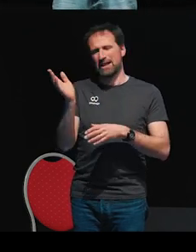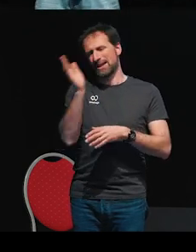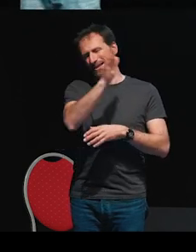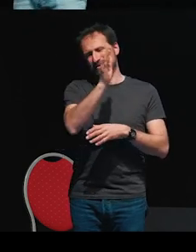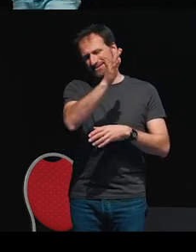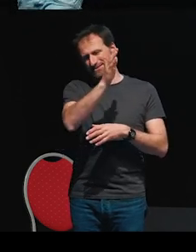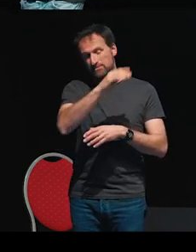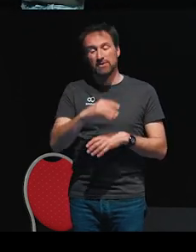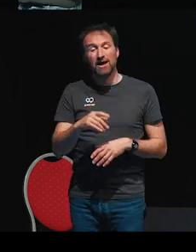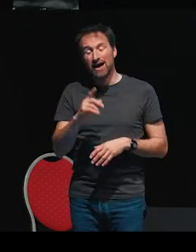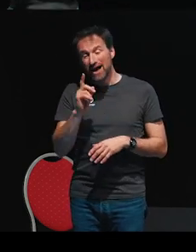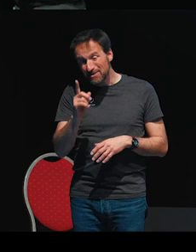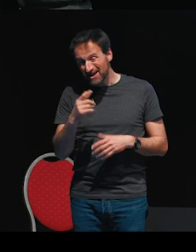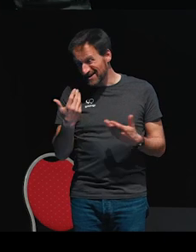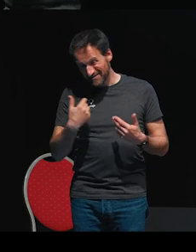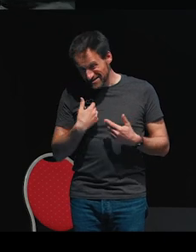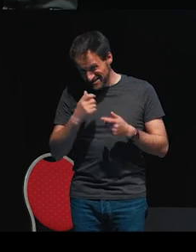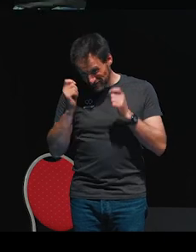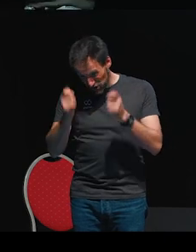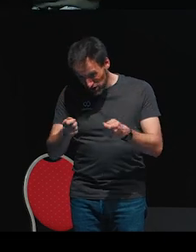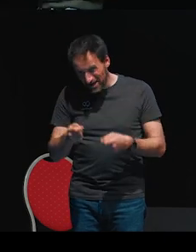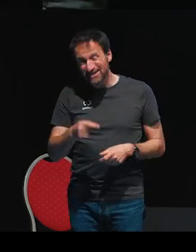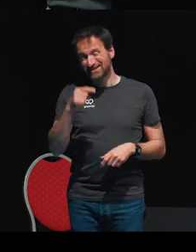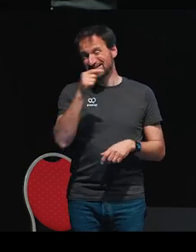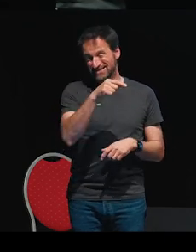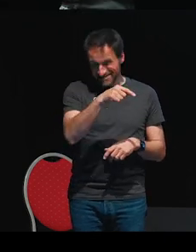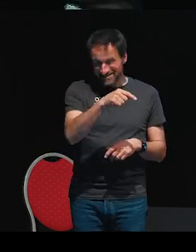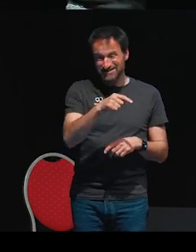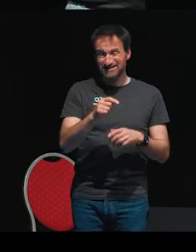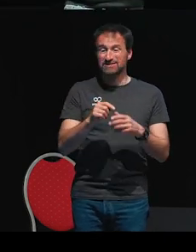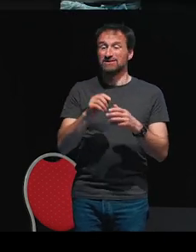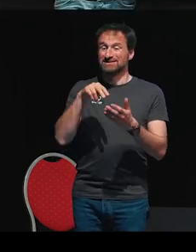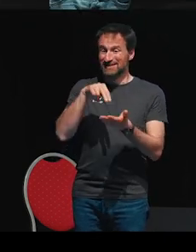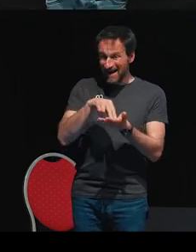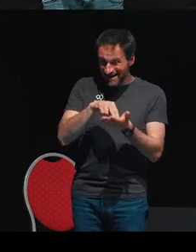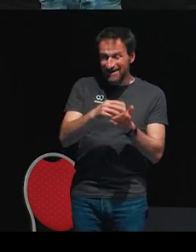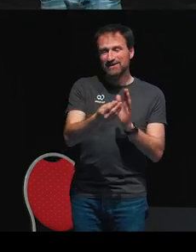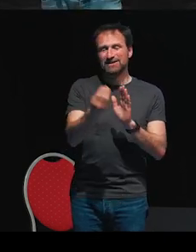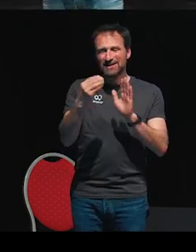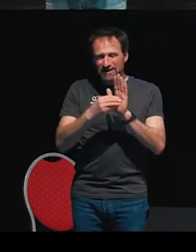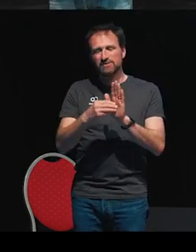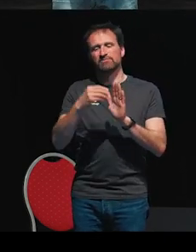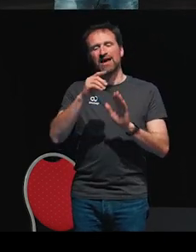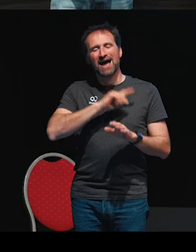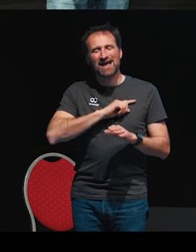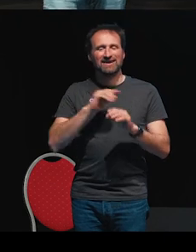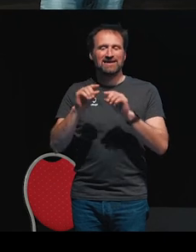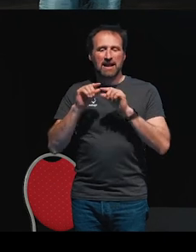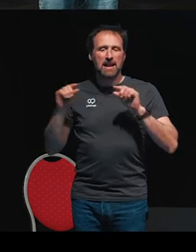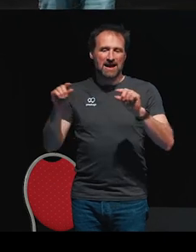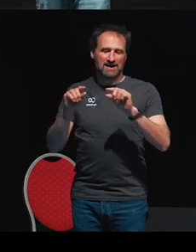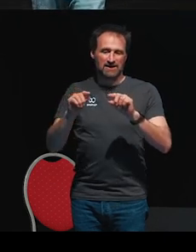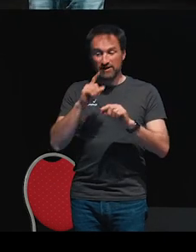this state into a separate layer. If you work on frameworks that provide you a service layer, this is the place where you should put